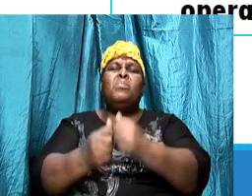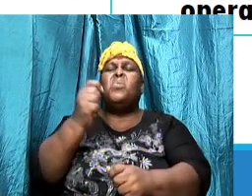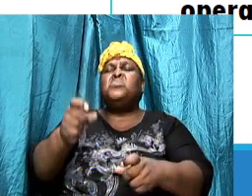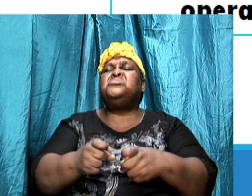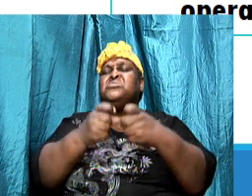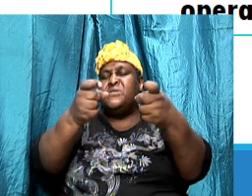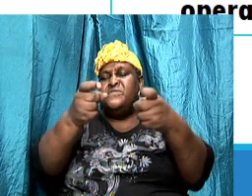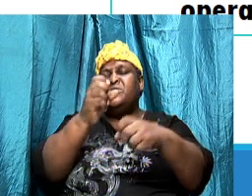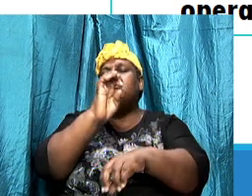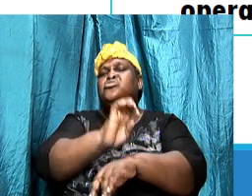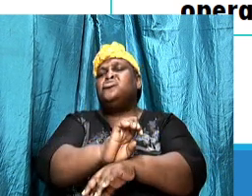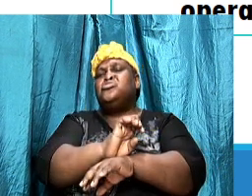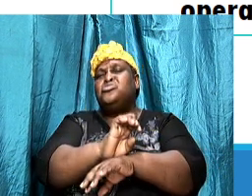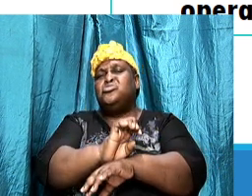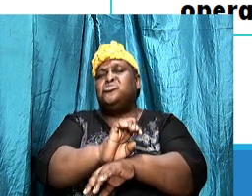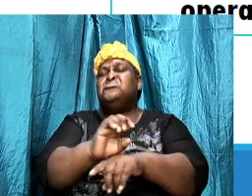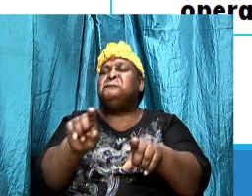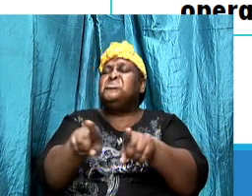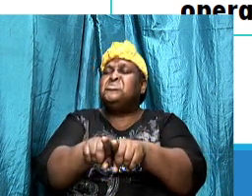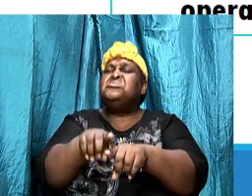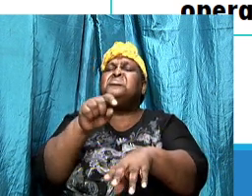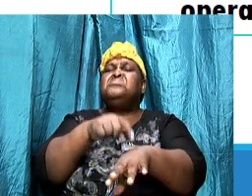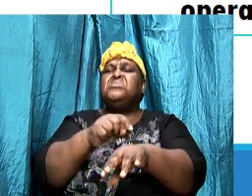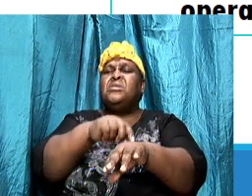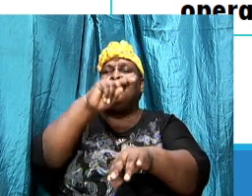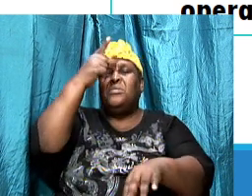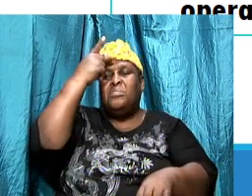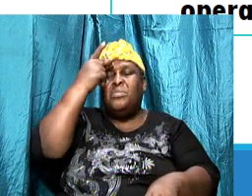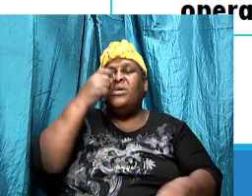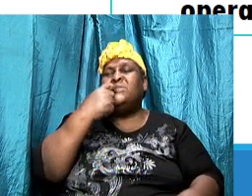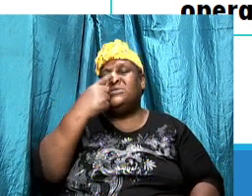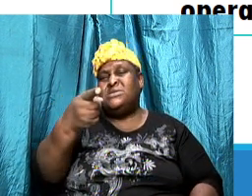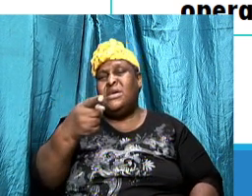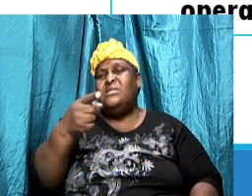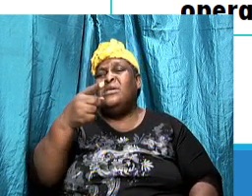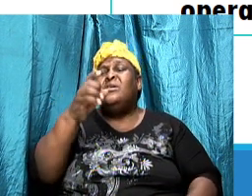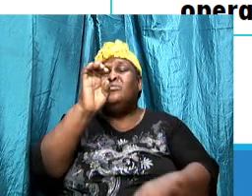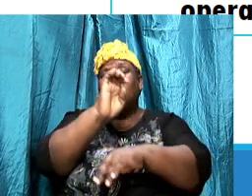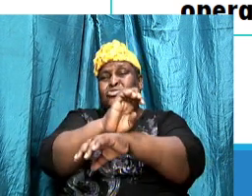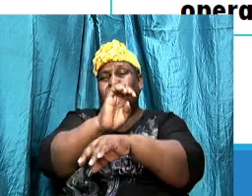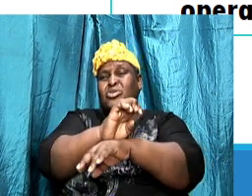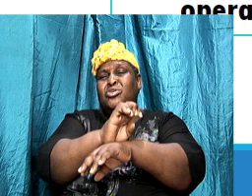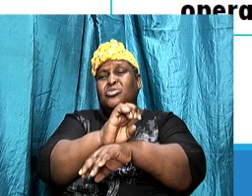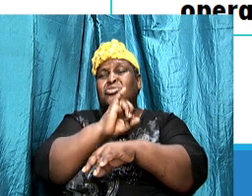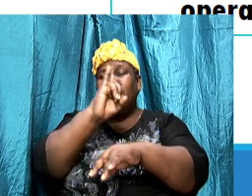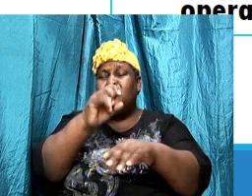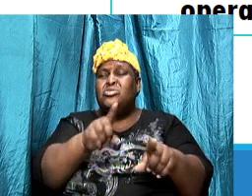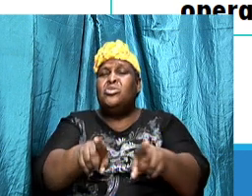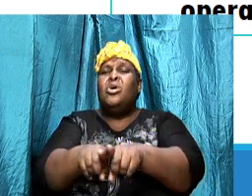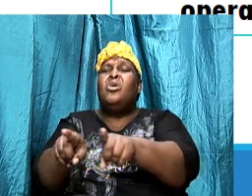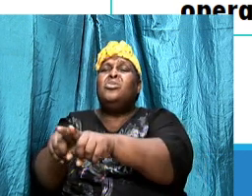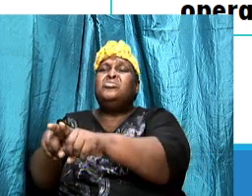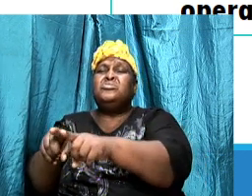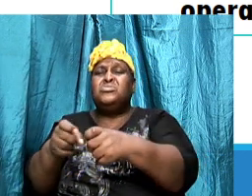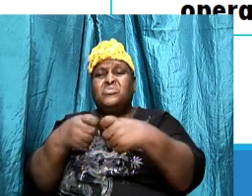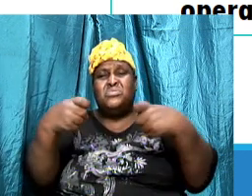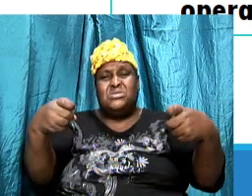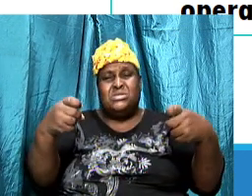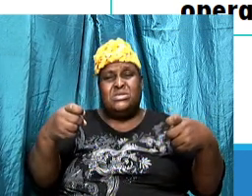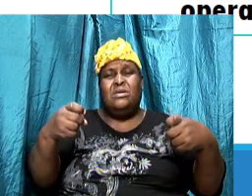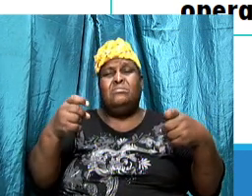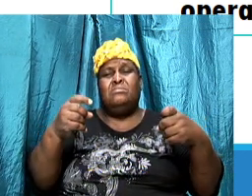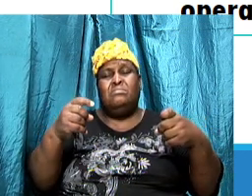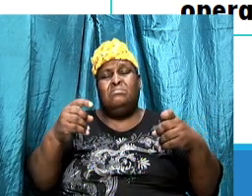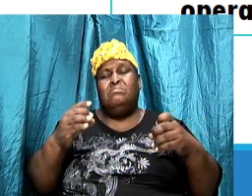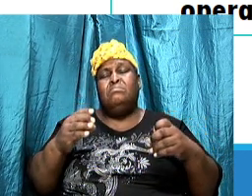at the same time, Paul is saying that the church is also carnal.